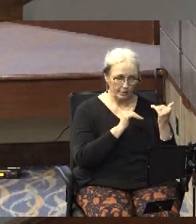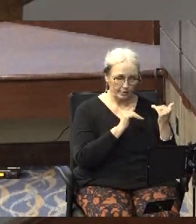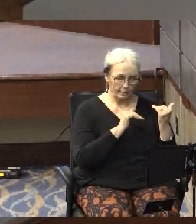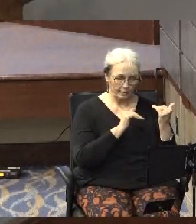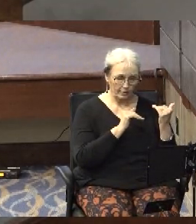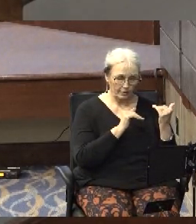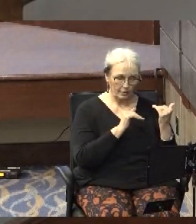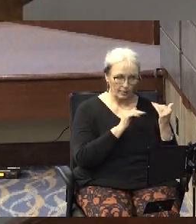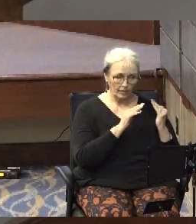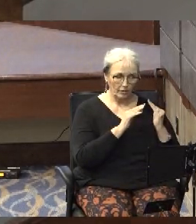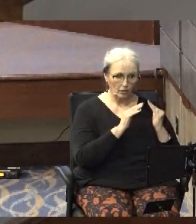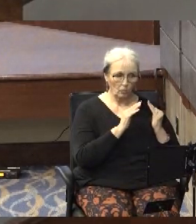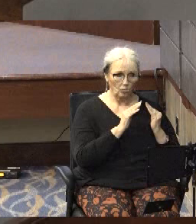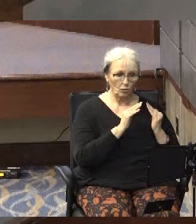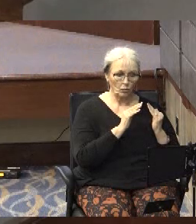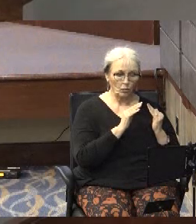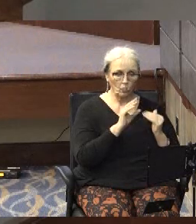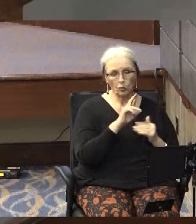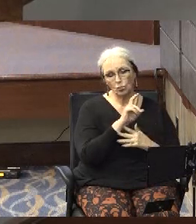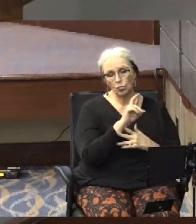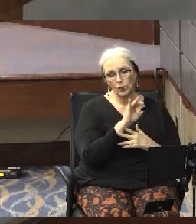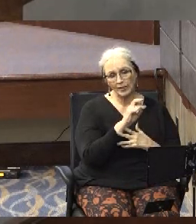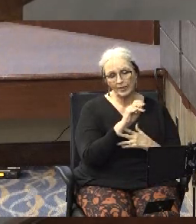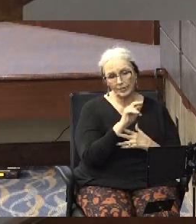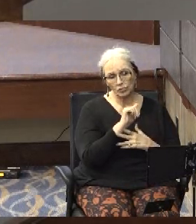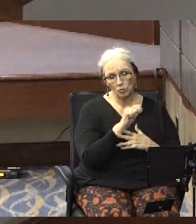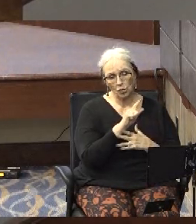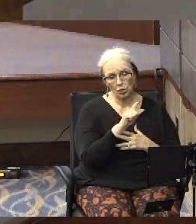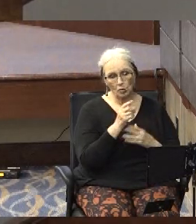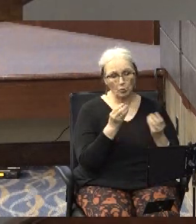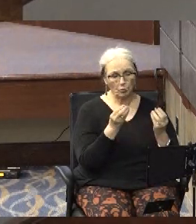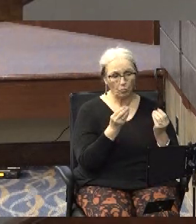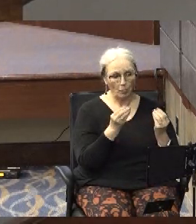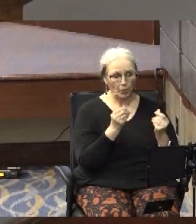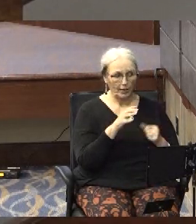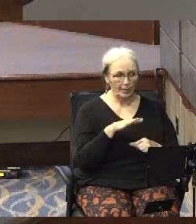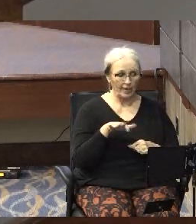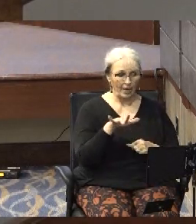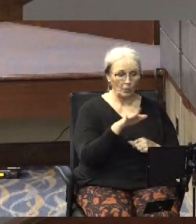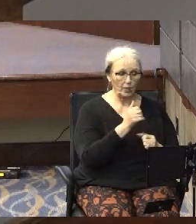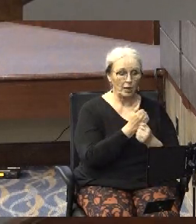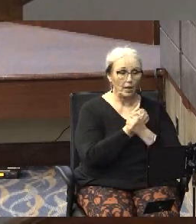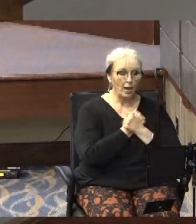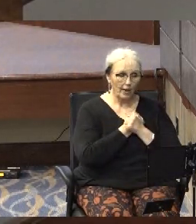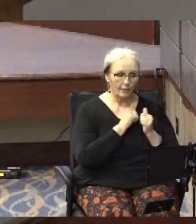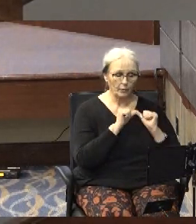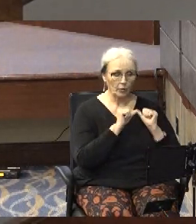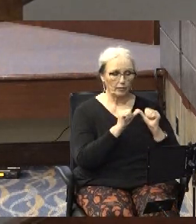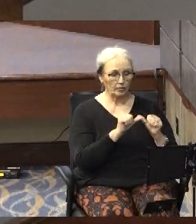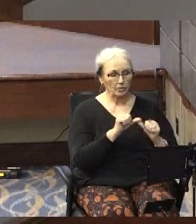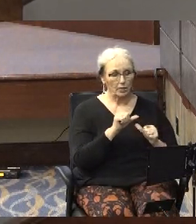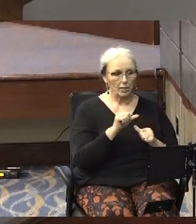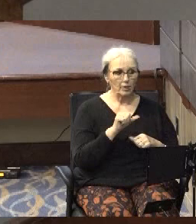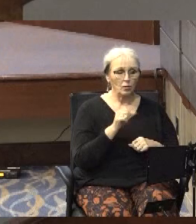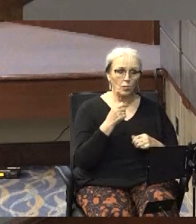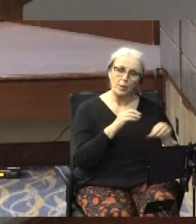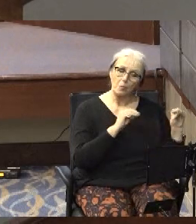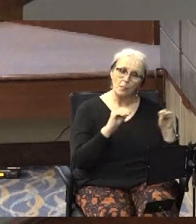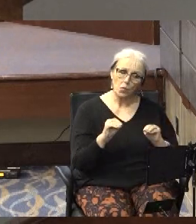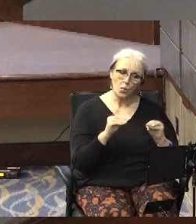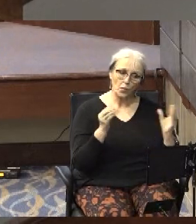the limited residential properties that are in the neighborhood. We'd love to preserve the neighborhood. We moved into this